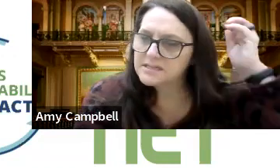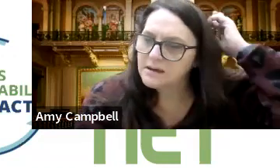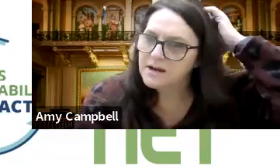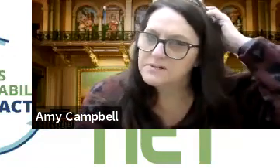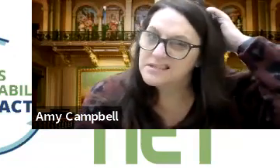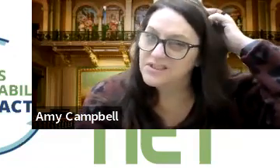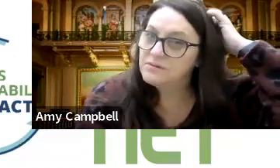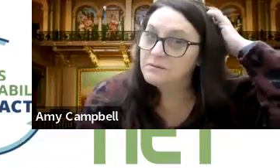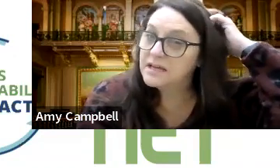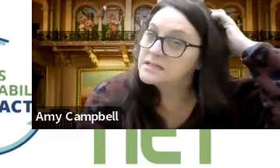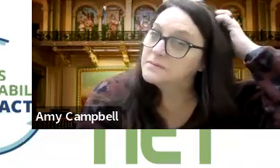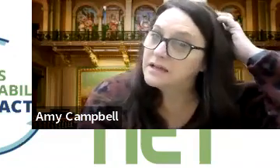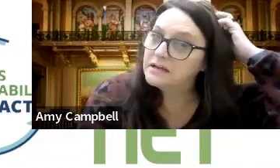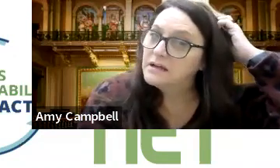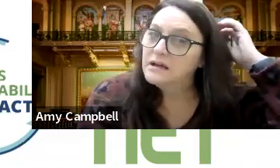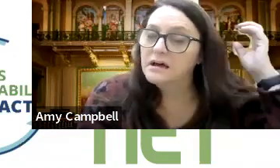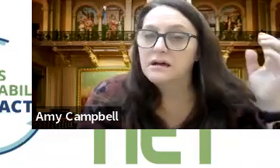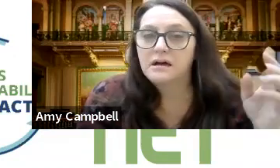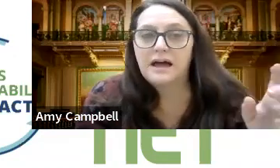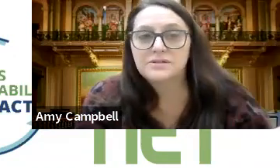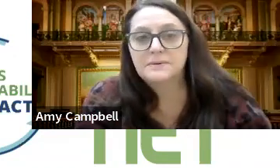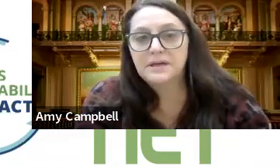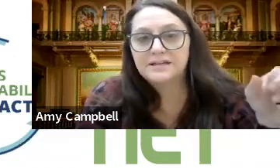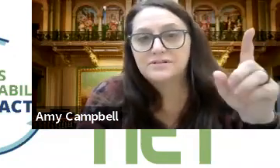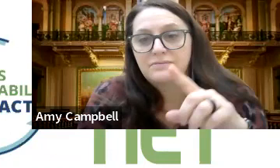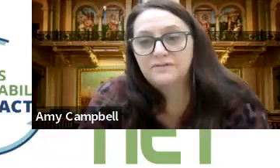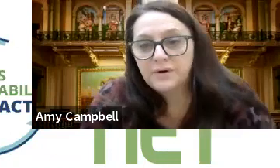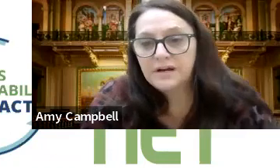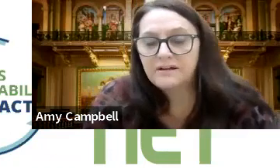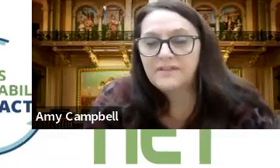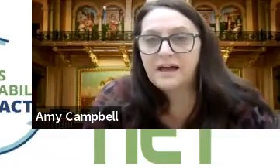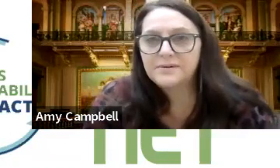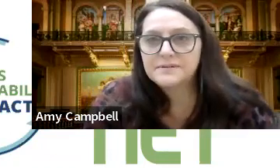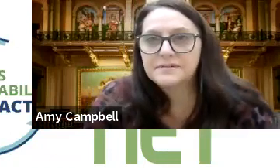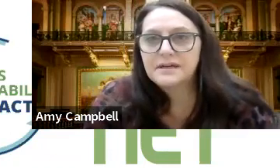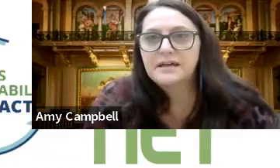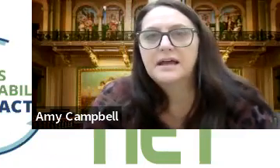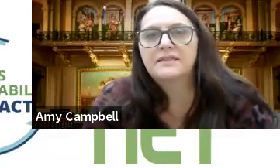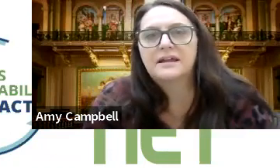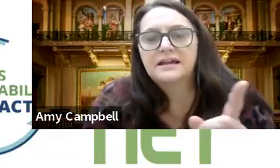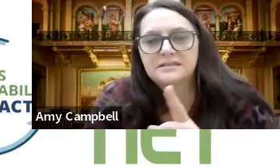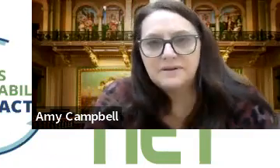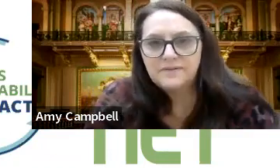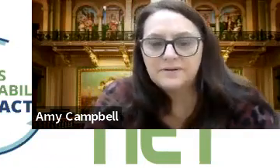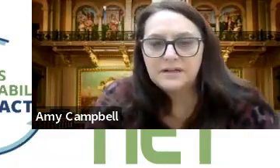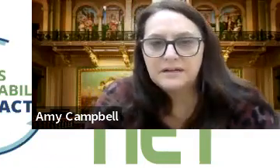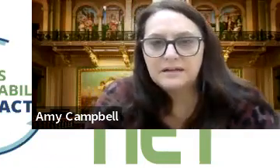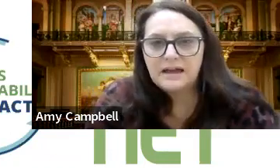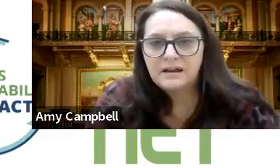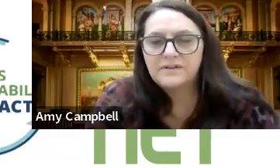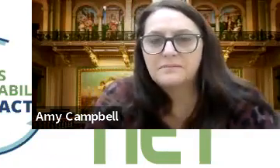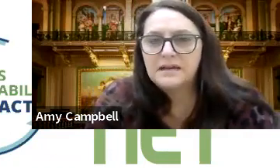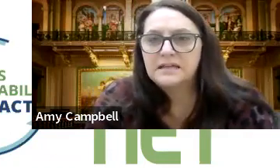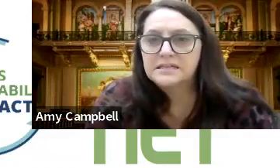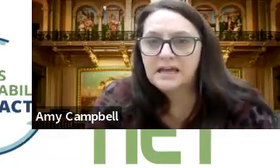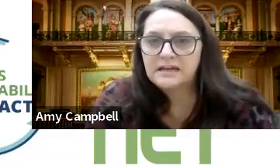deadline, which is coming up just in 3 weeks, when a House bill has to have been voted out of the House and then has to be voted